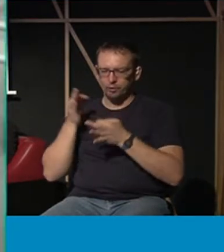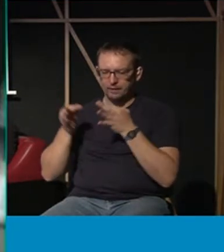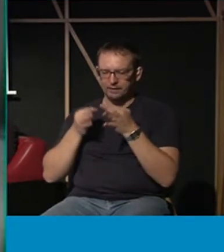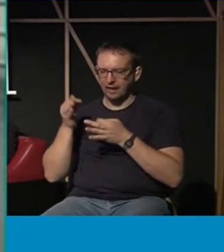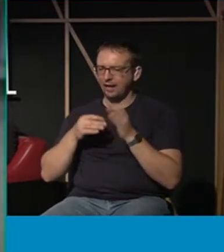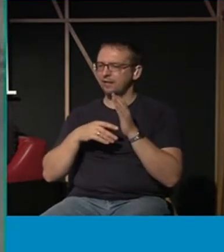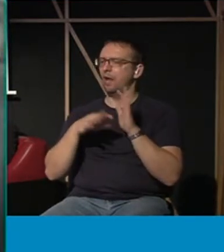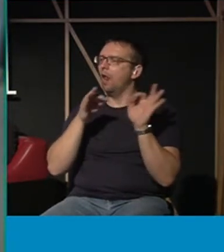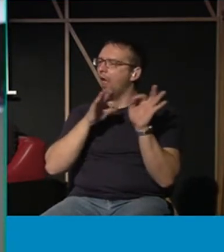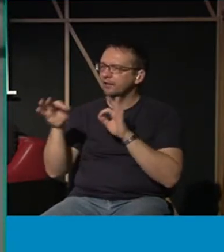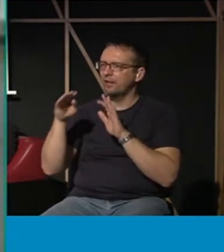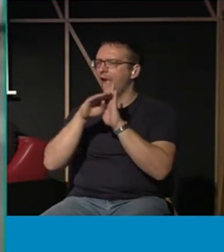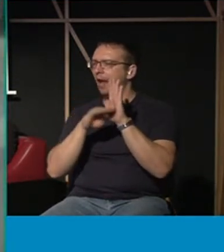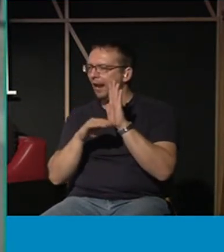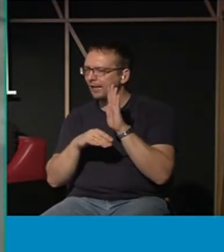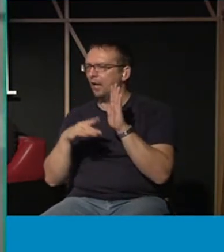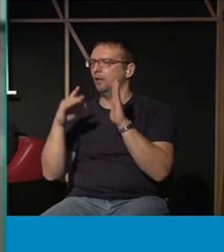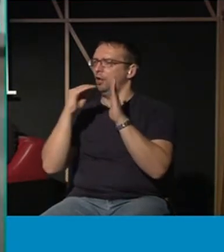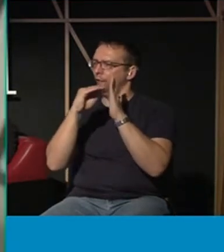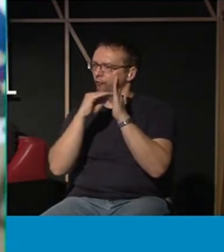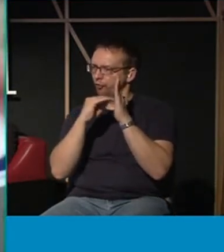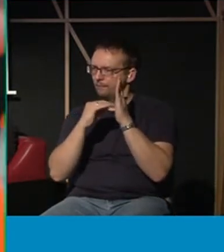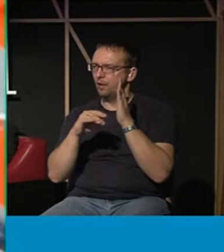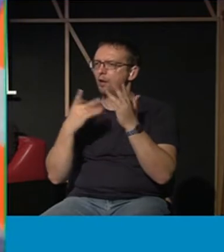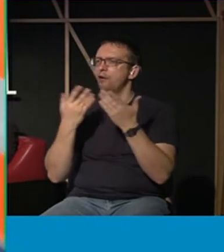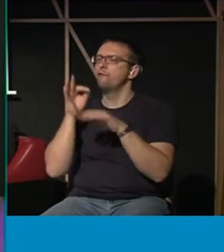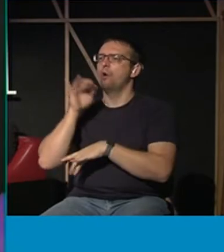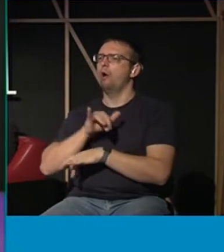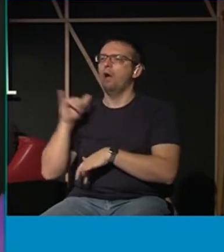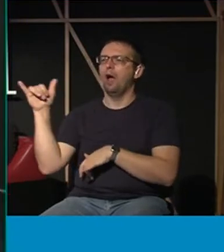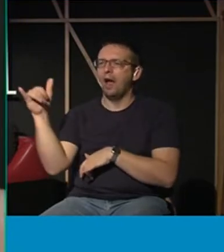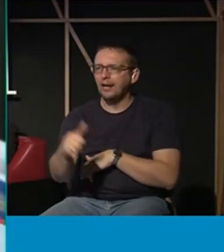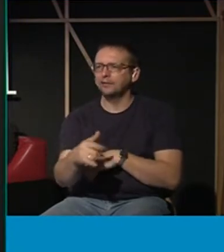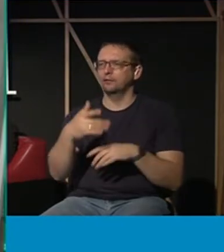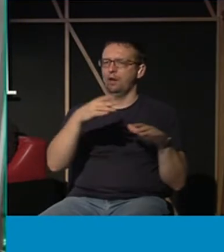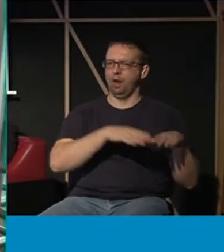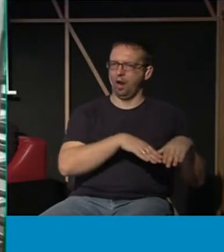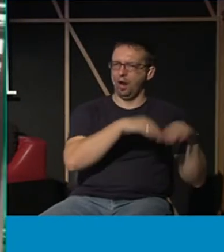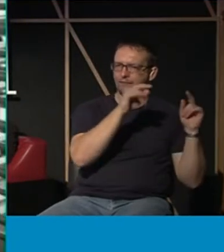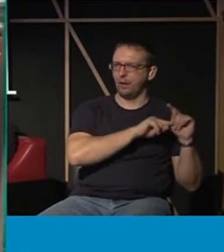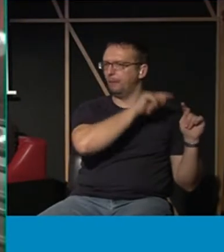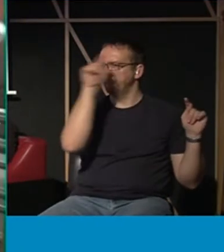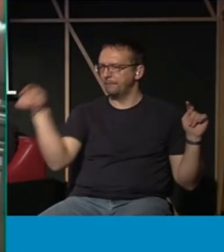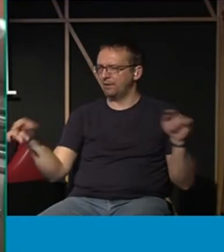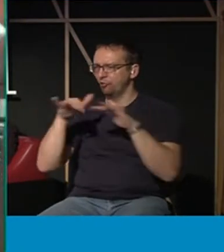stadium. We have also made available 4 types of easy access tickets for spectators.